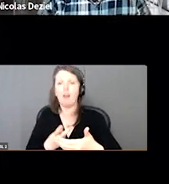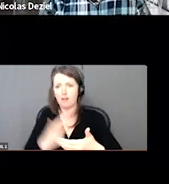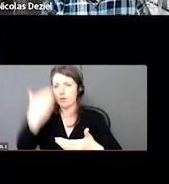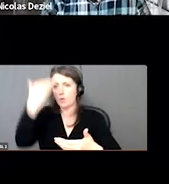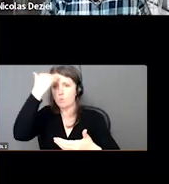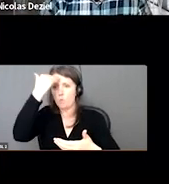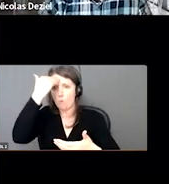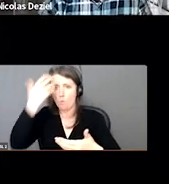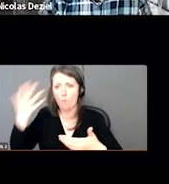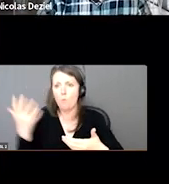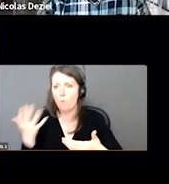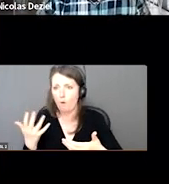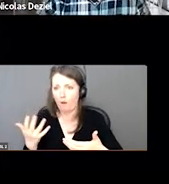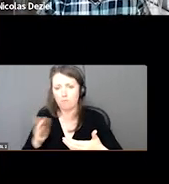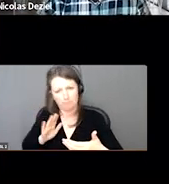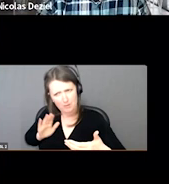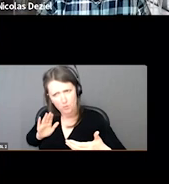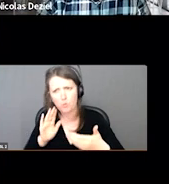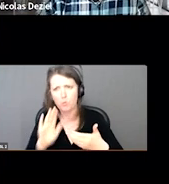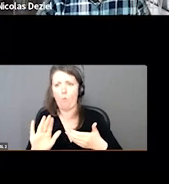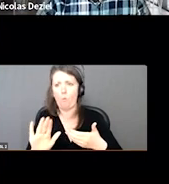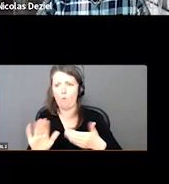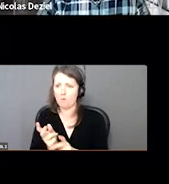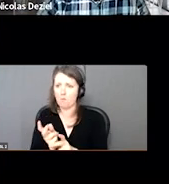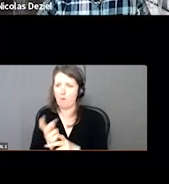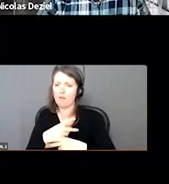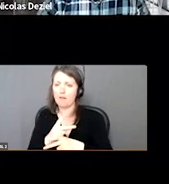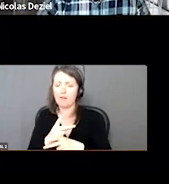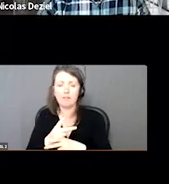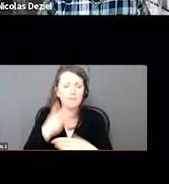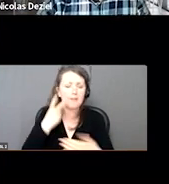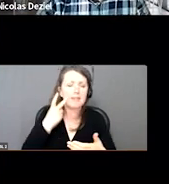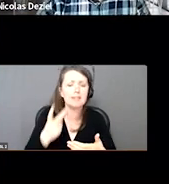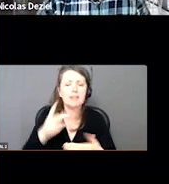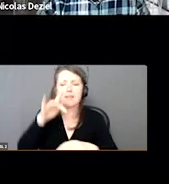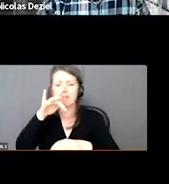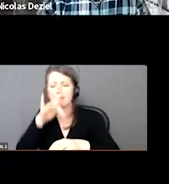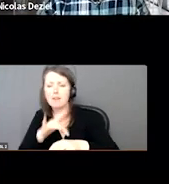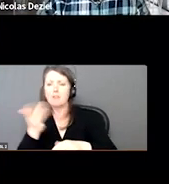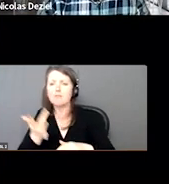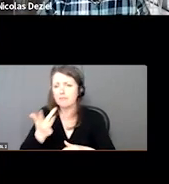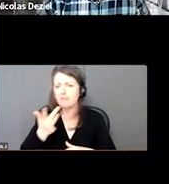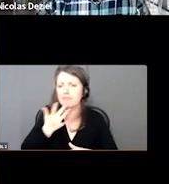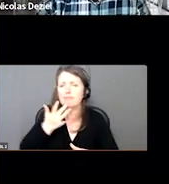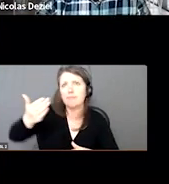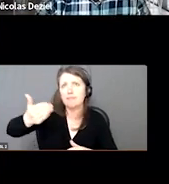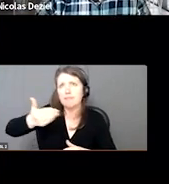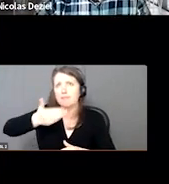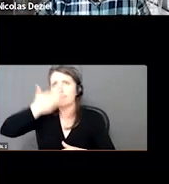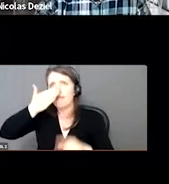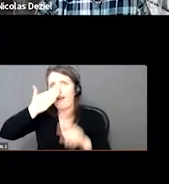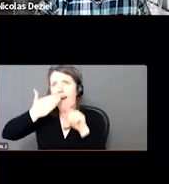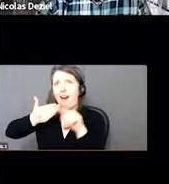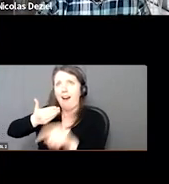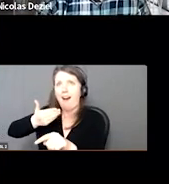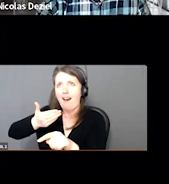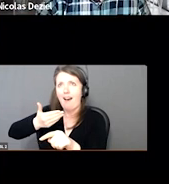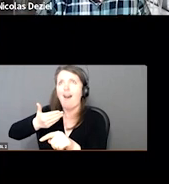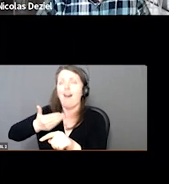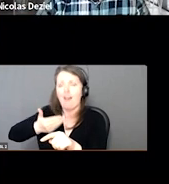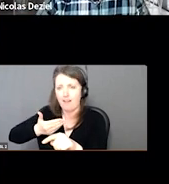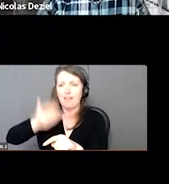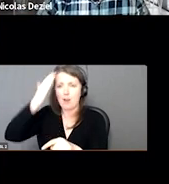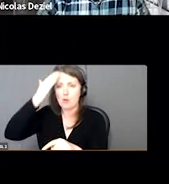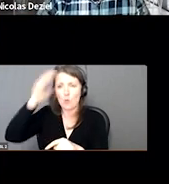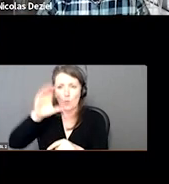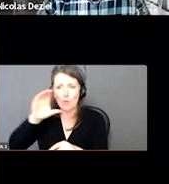smell or listen or touch the mark, they know exactly what the product, where it comes from, who's behind the product.